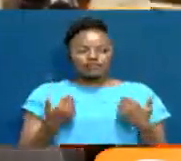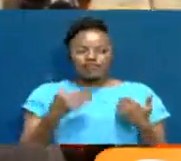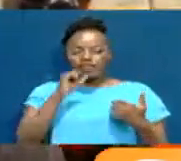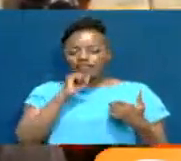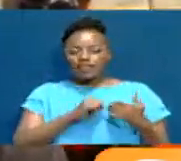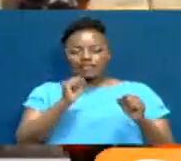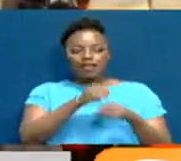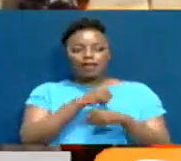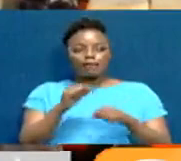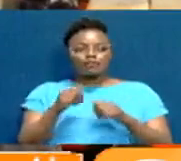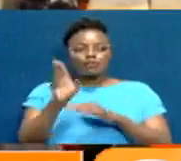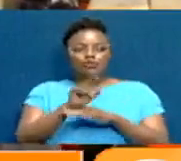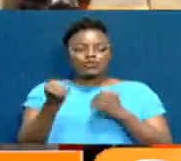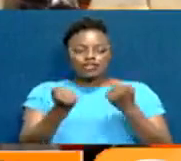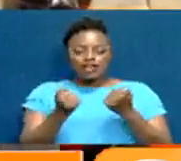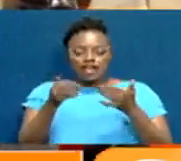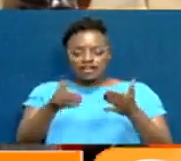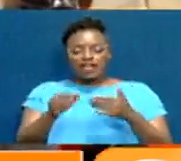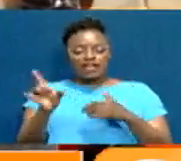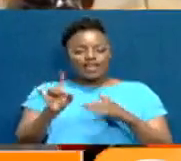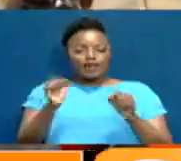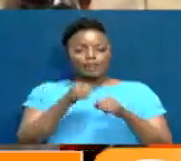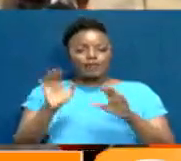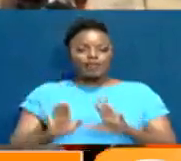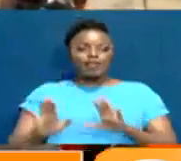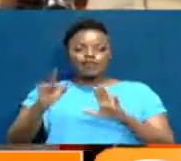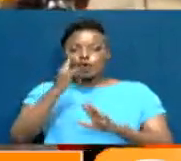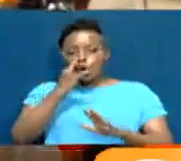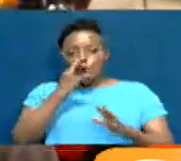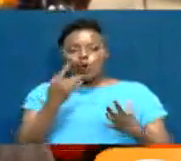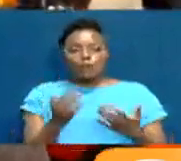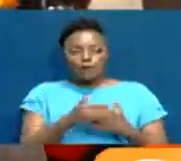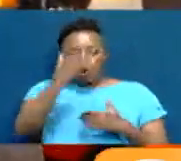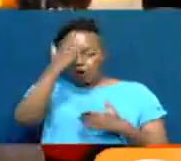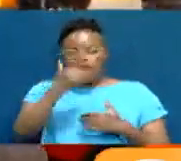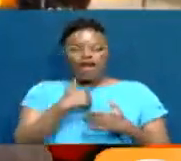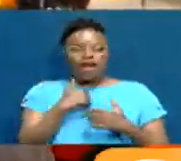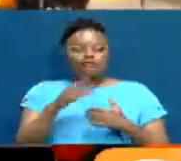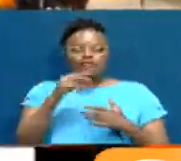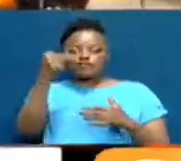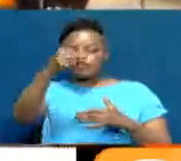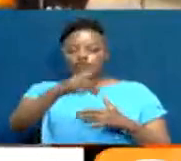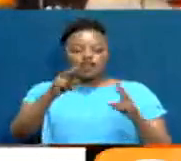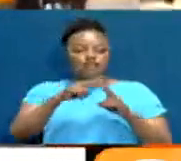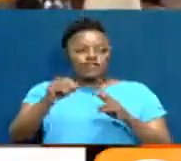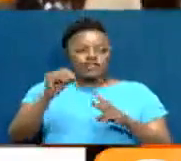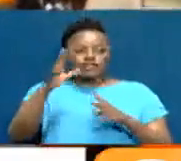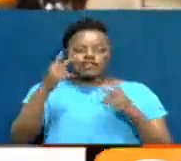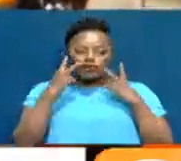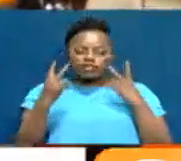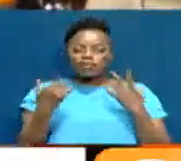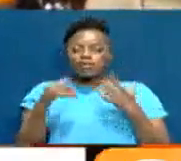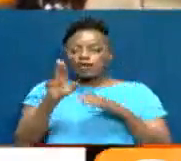sasa siwezi kukuja na gari hii Nairobi. Nimeiacha nyumbani juu ya cost ya mafuta. Sasa